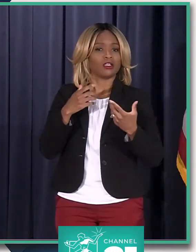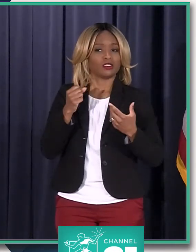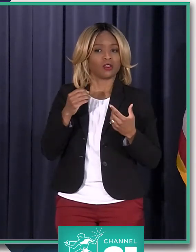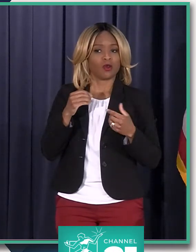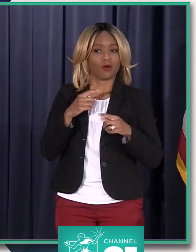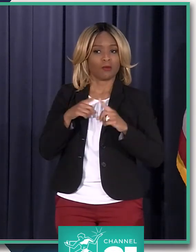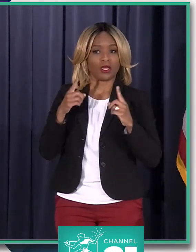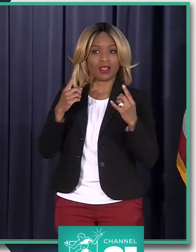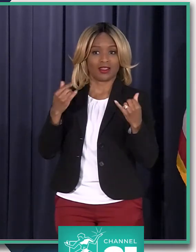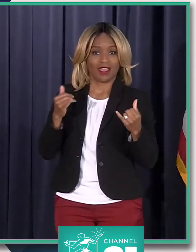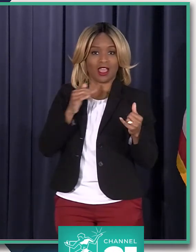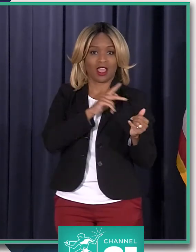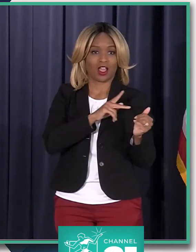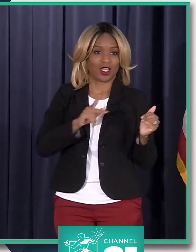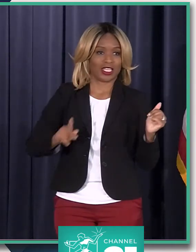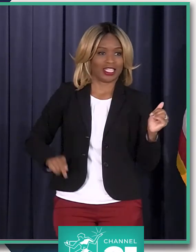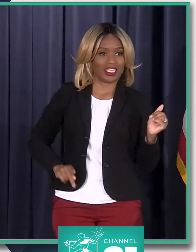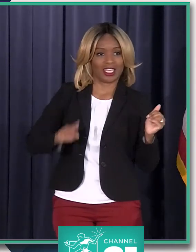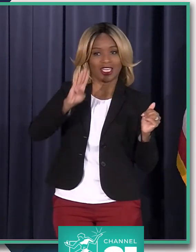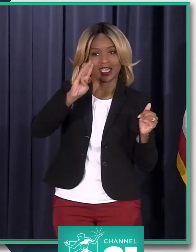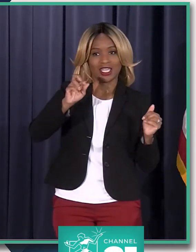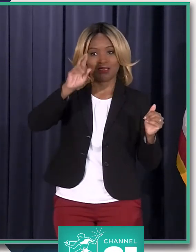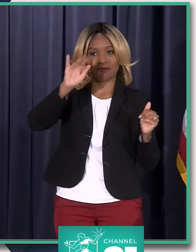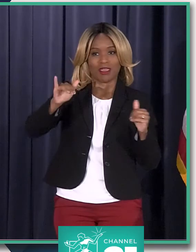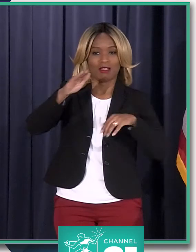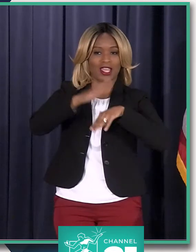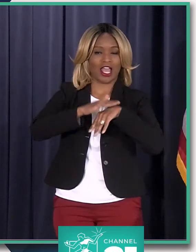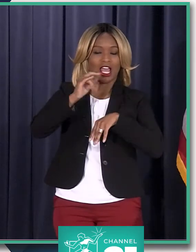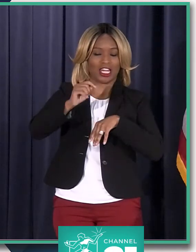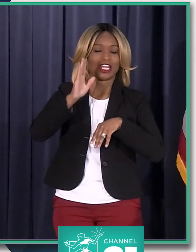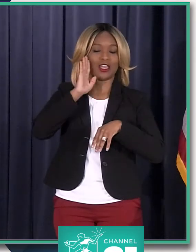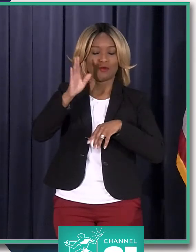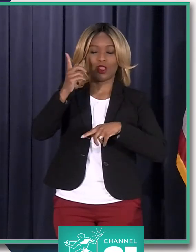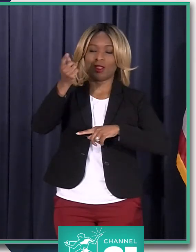Berry's on it, they're going to be even better. We'll get that light replaced.